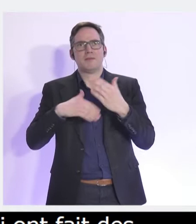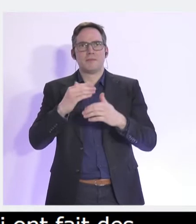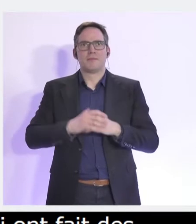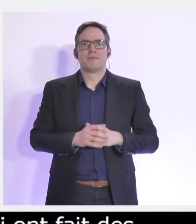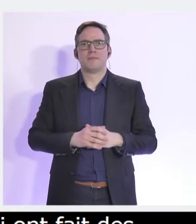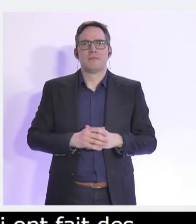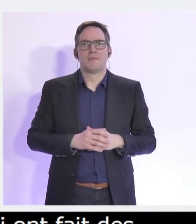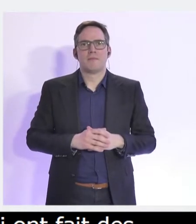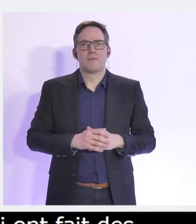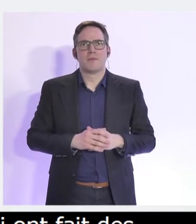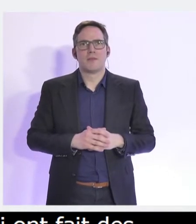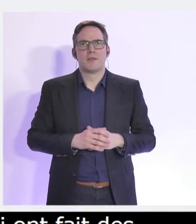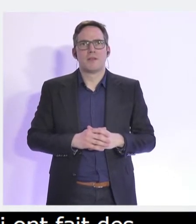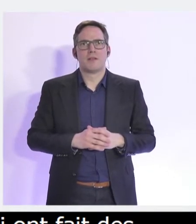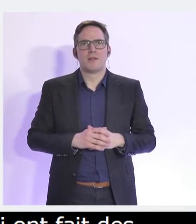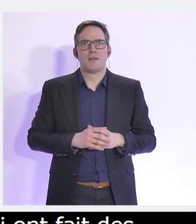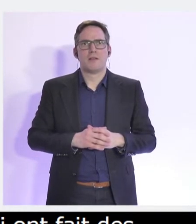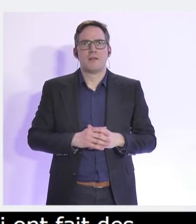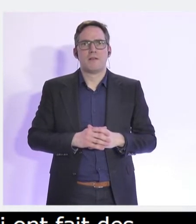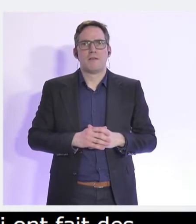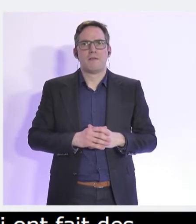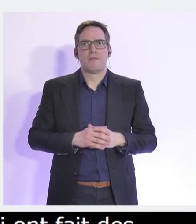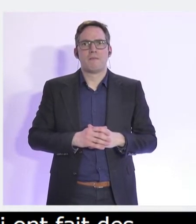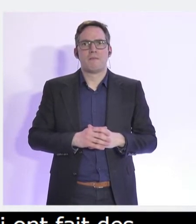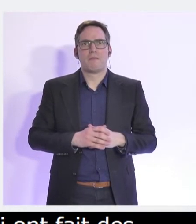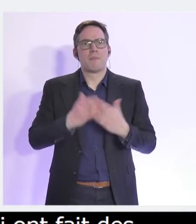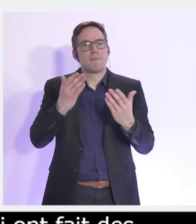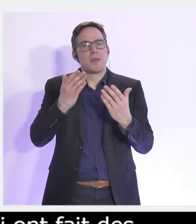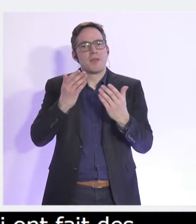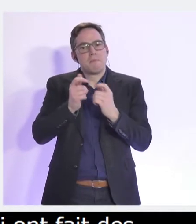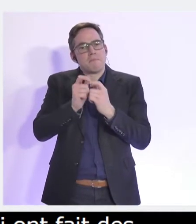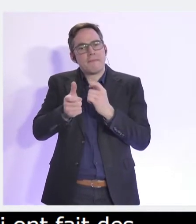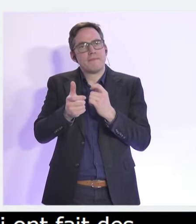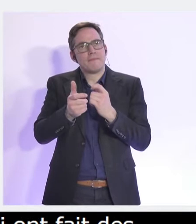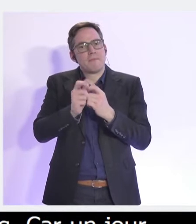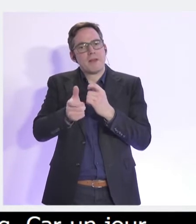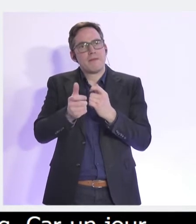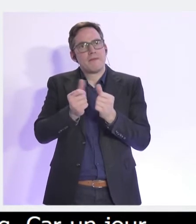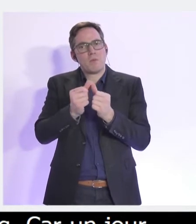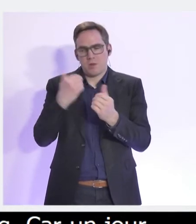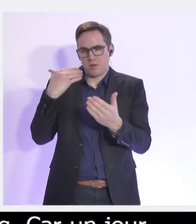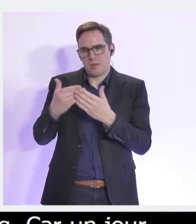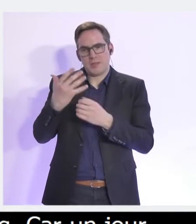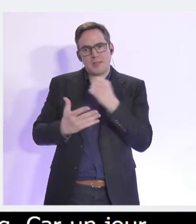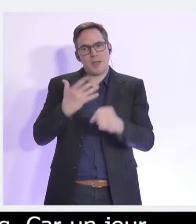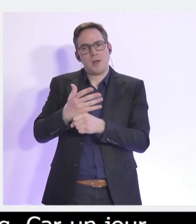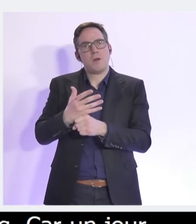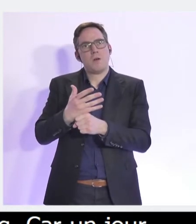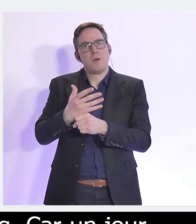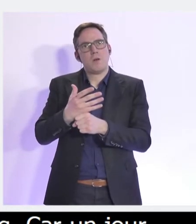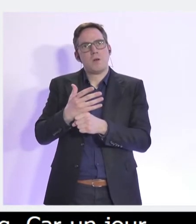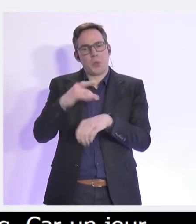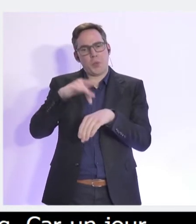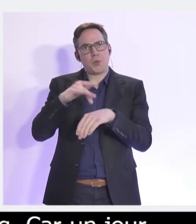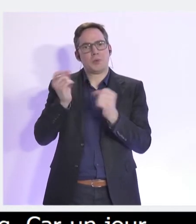prepared. It's forgotten. So je voudrais savoir. So I wanted to know what has happened to those people who have been through the